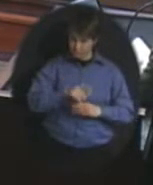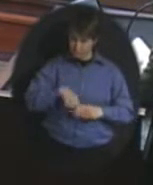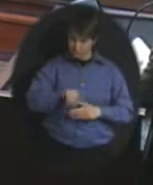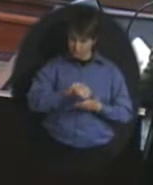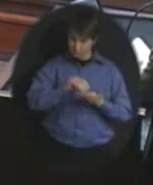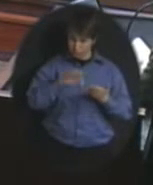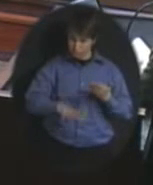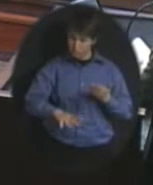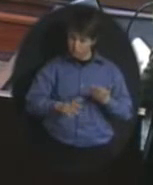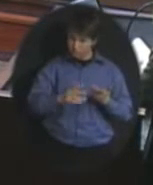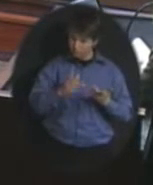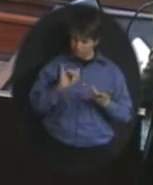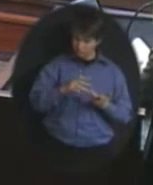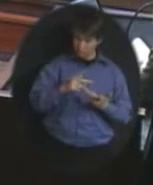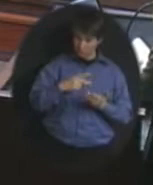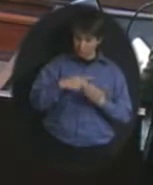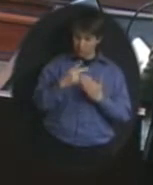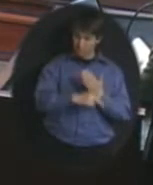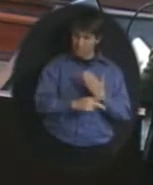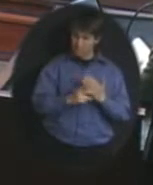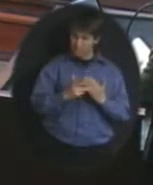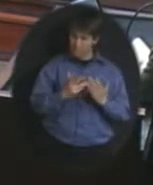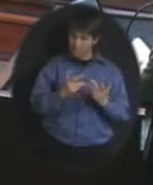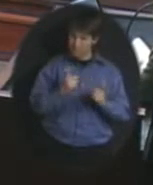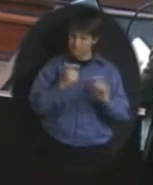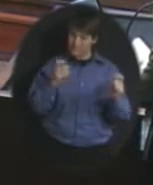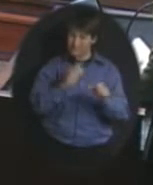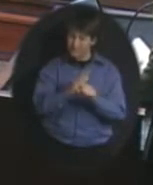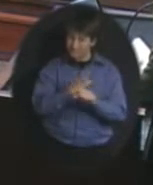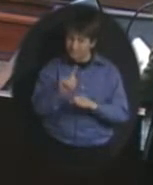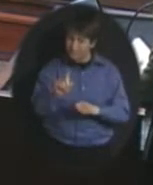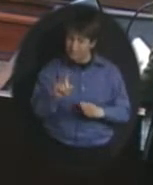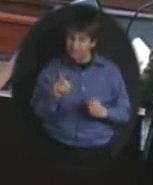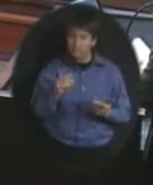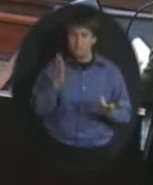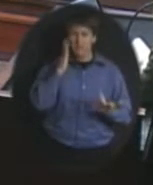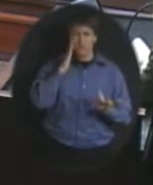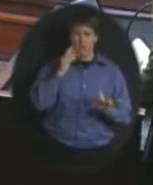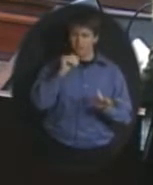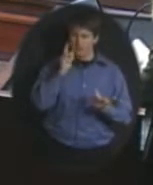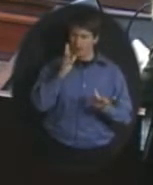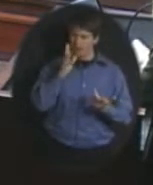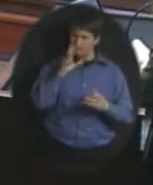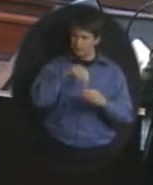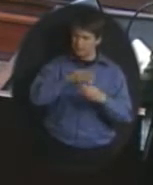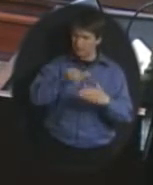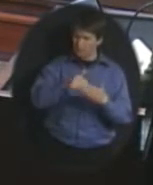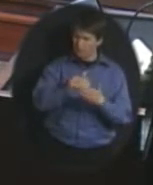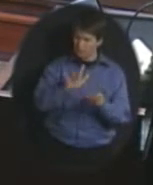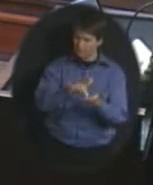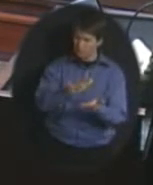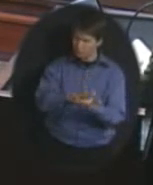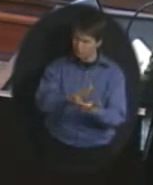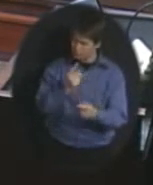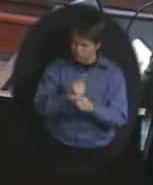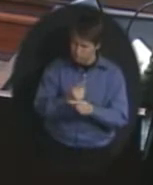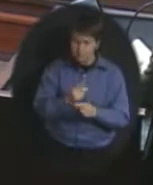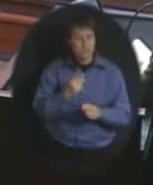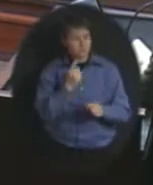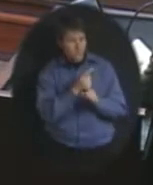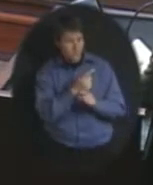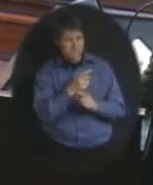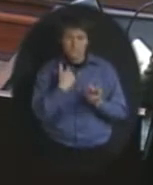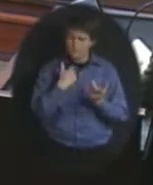need? Is the program large enough? Because I know it's not in all of our middle schools, correct. And so I assume that there